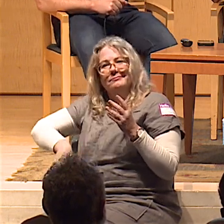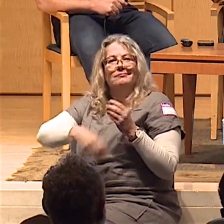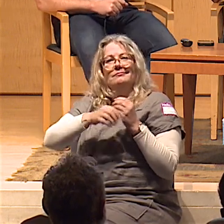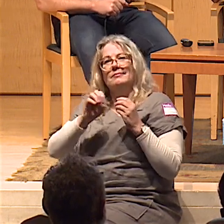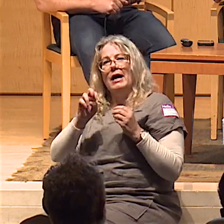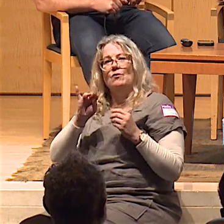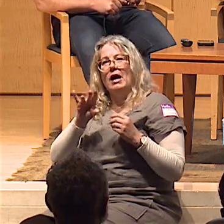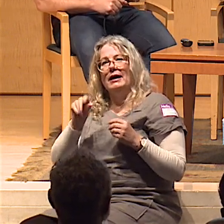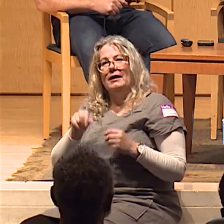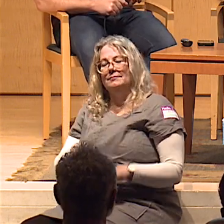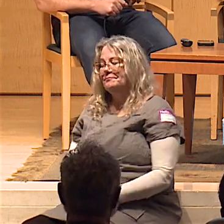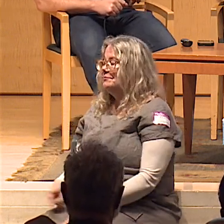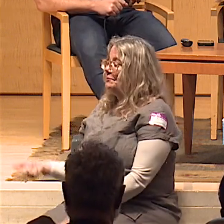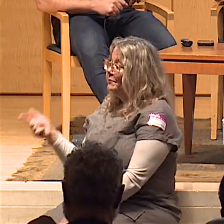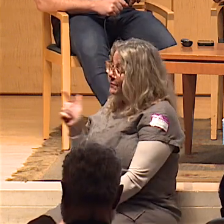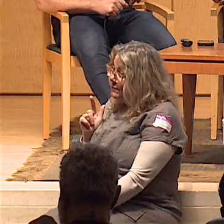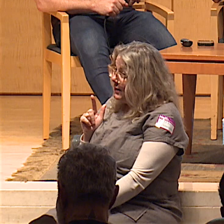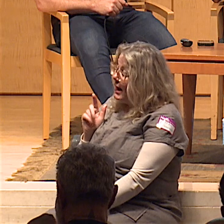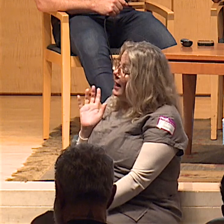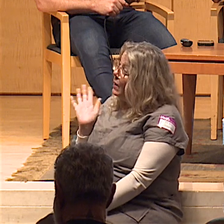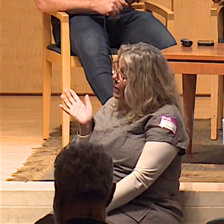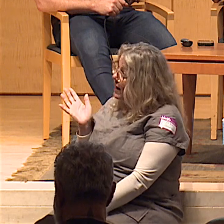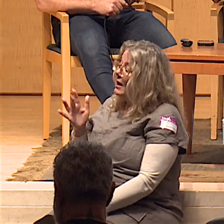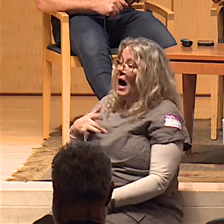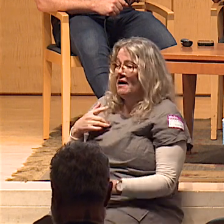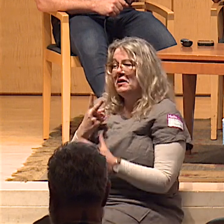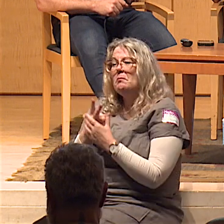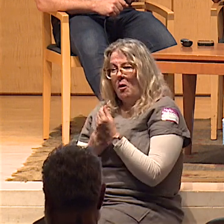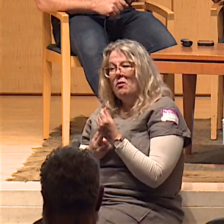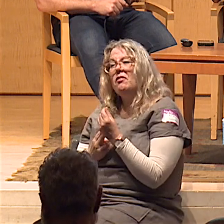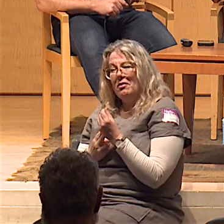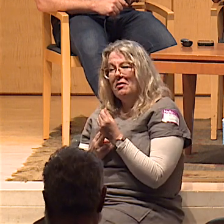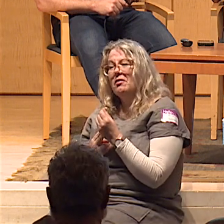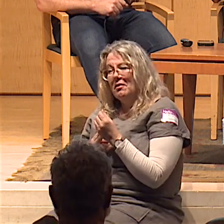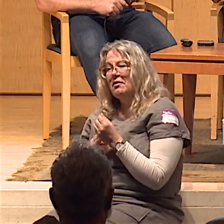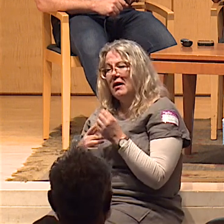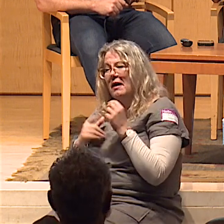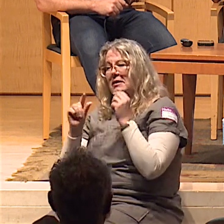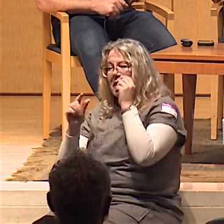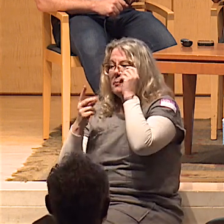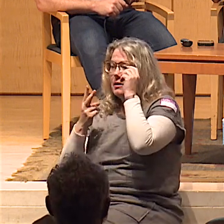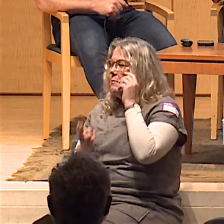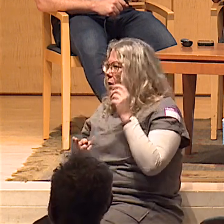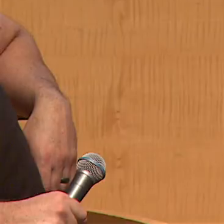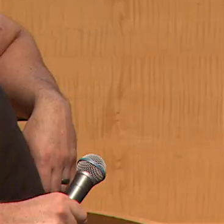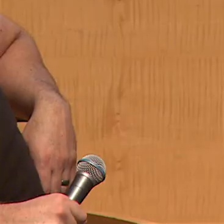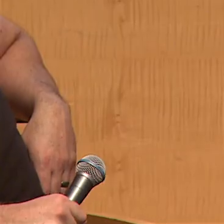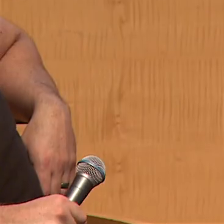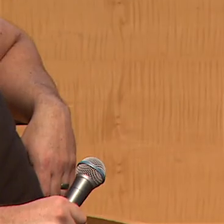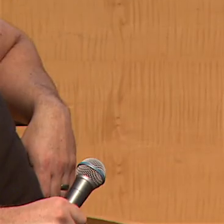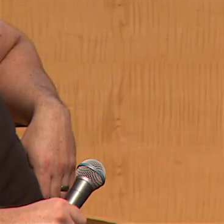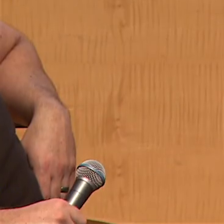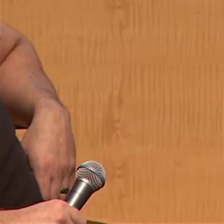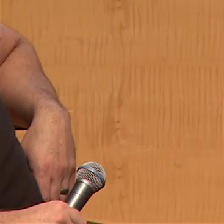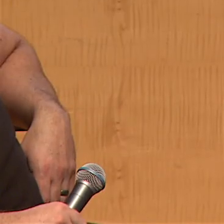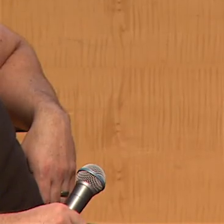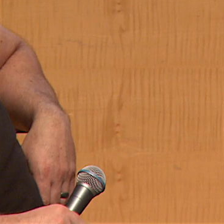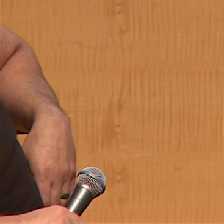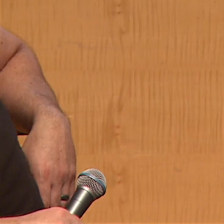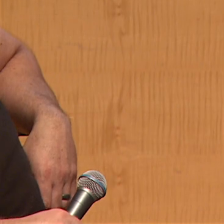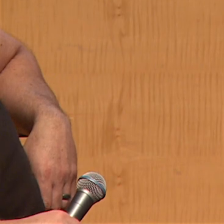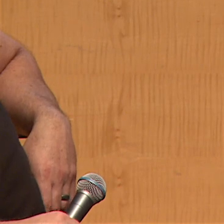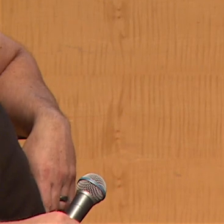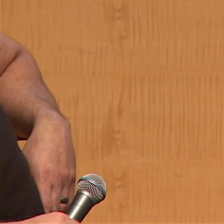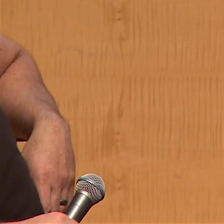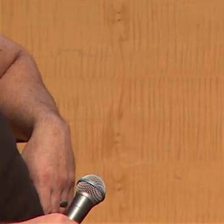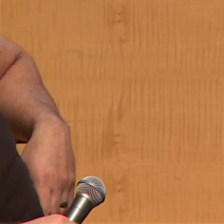May I? I feel a little bit of both. There's a part of me that at the end of the day, I want to make whatever I want